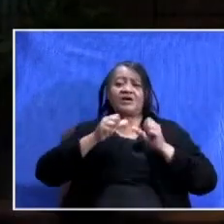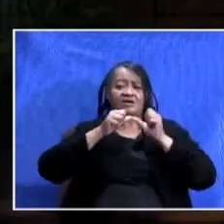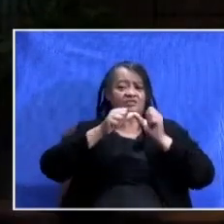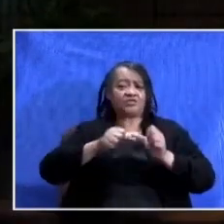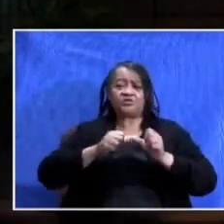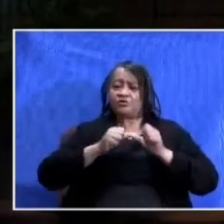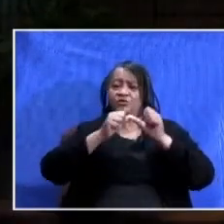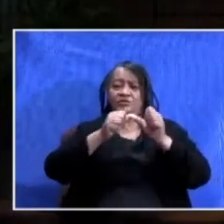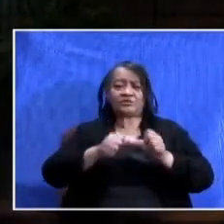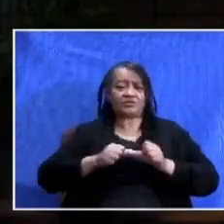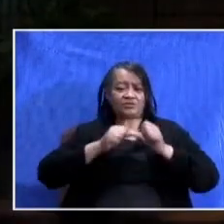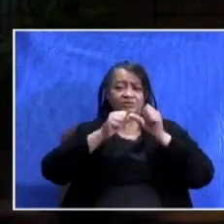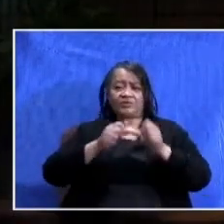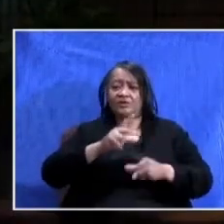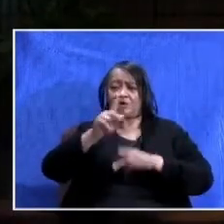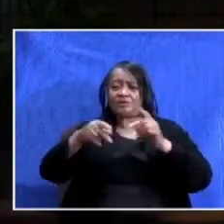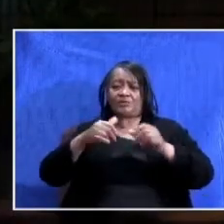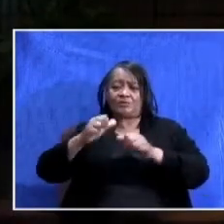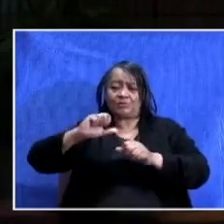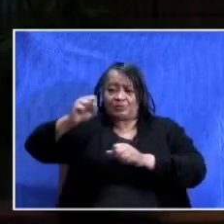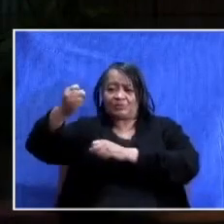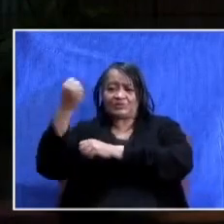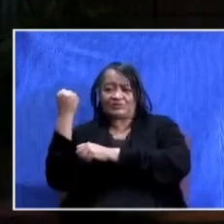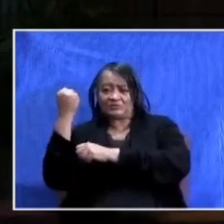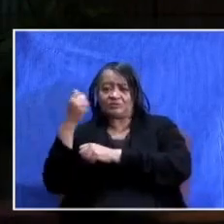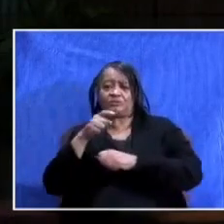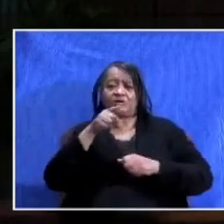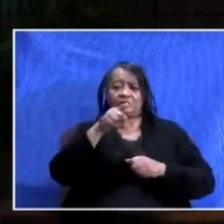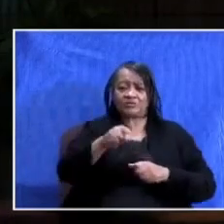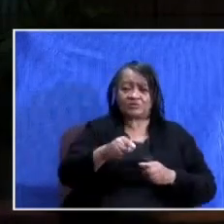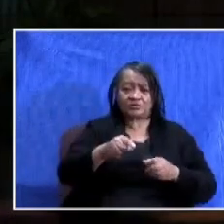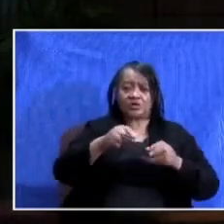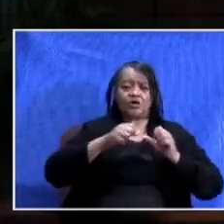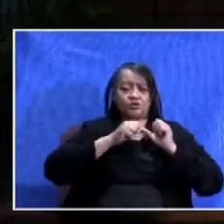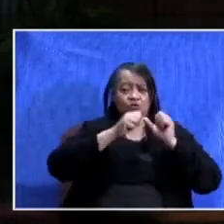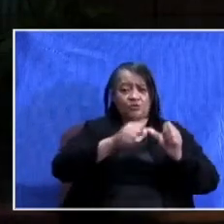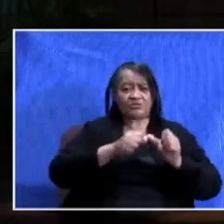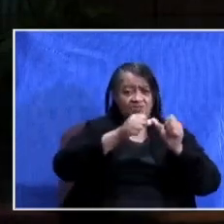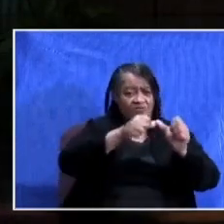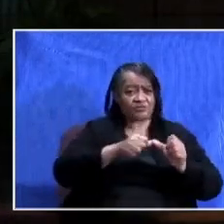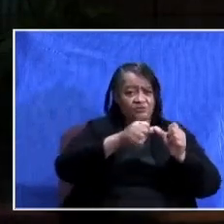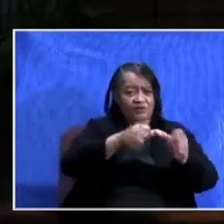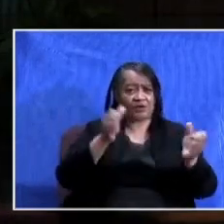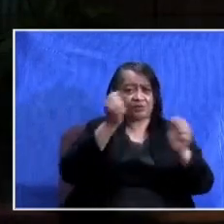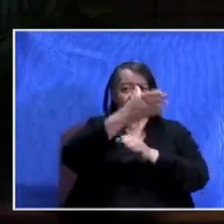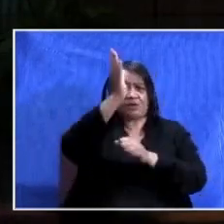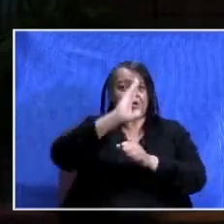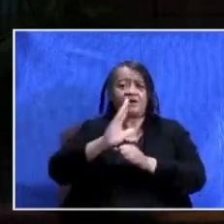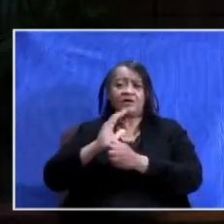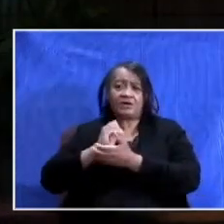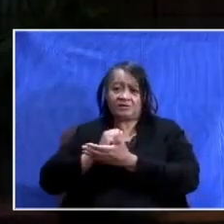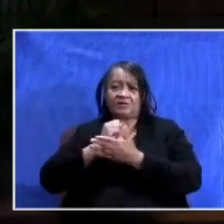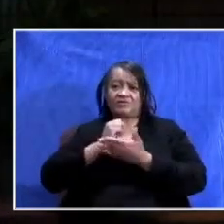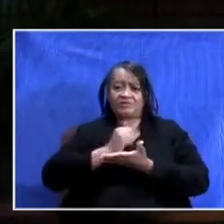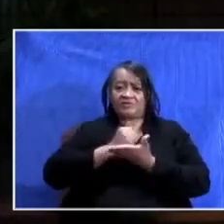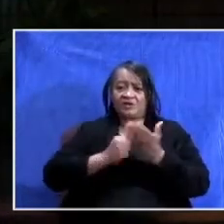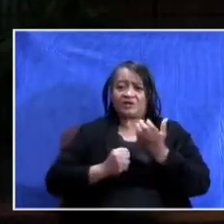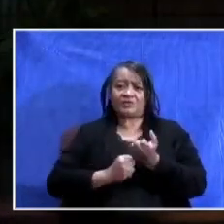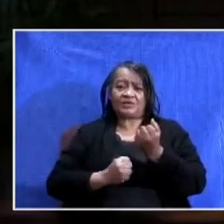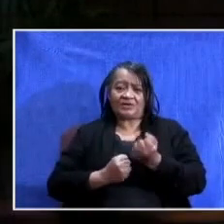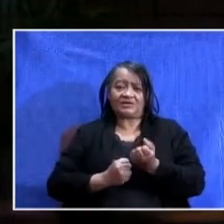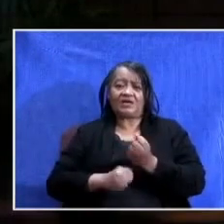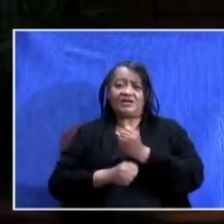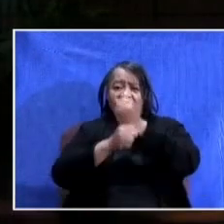Insist, they will resist. You persist, and God will